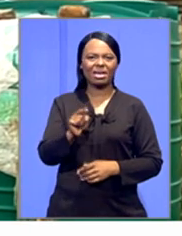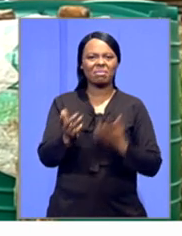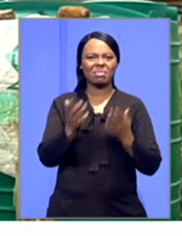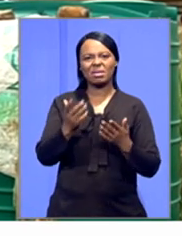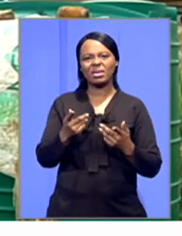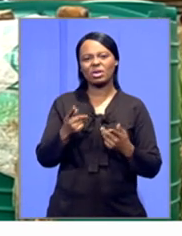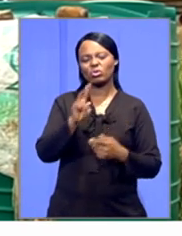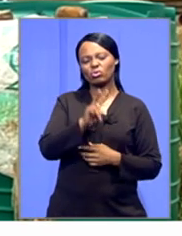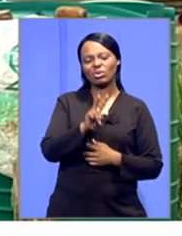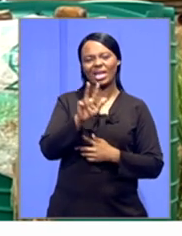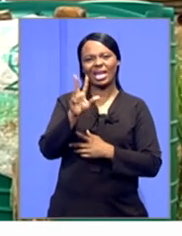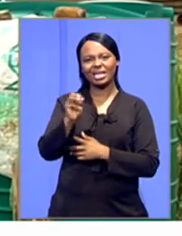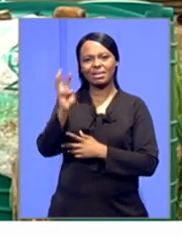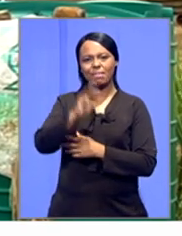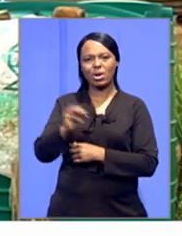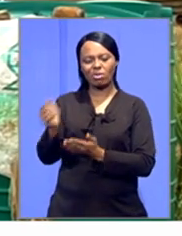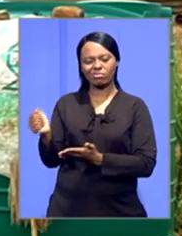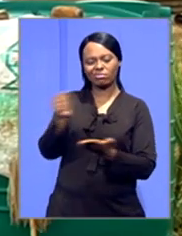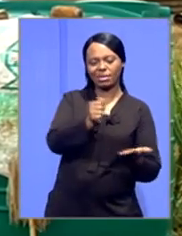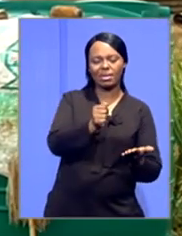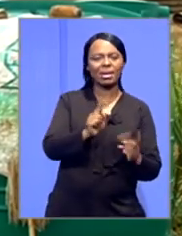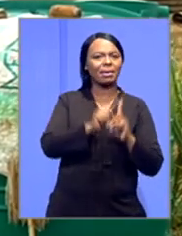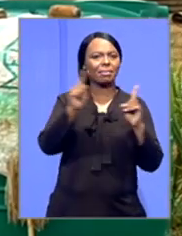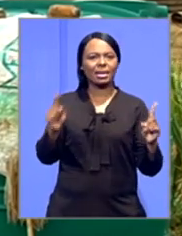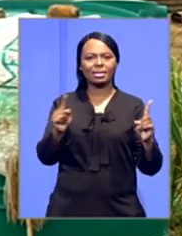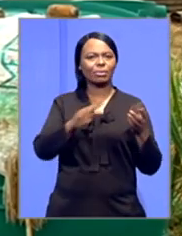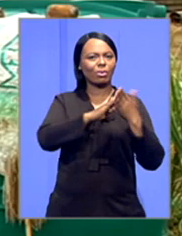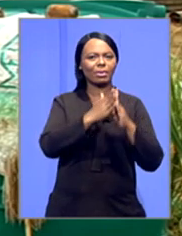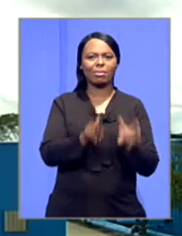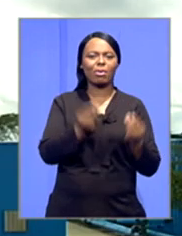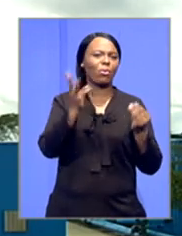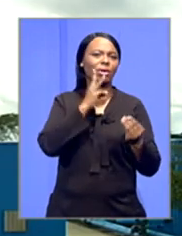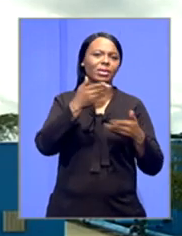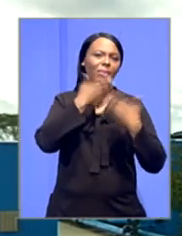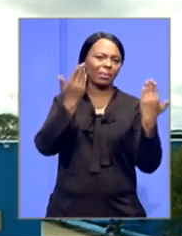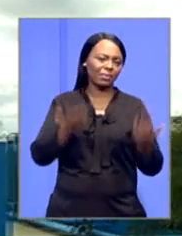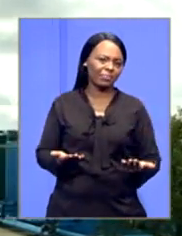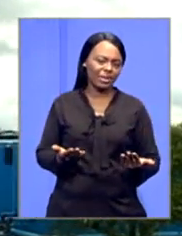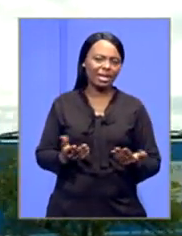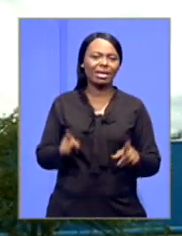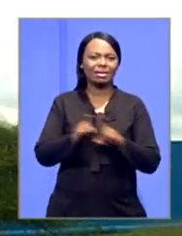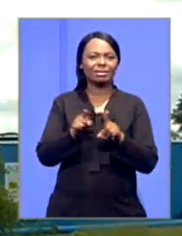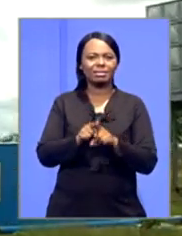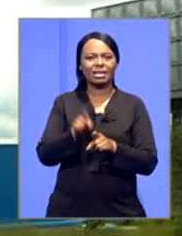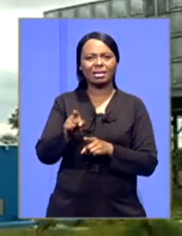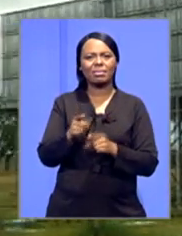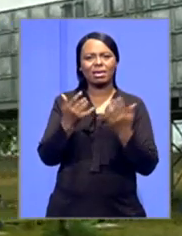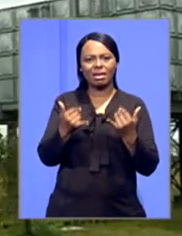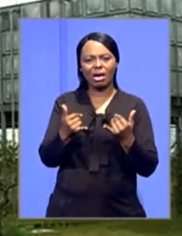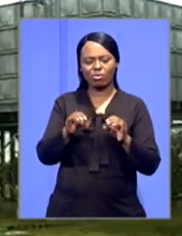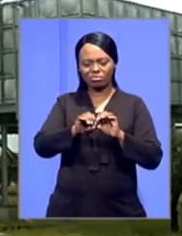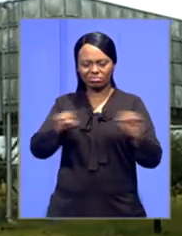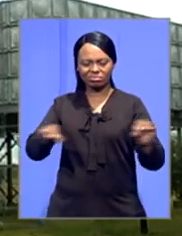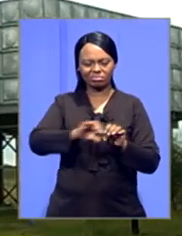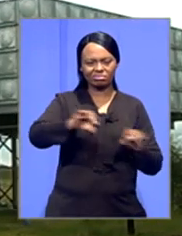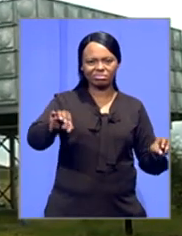lekanang 280 million, mara ditšhabatšhaba tse ka moka tsone a dikgwetse metsi. Le di purification system metsi a sa senya di